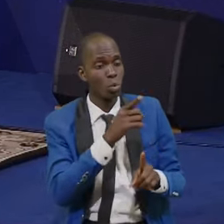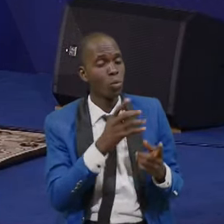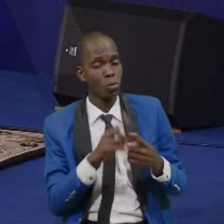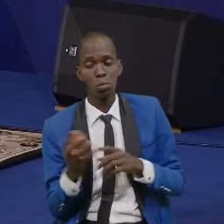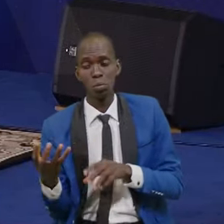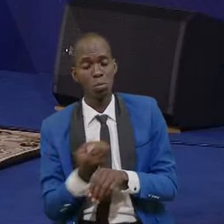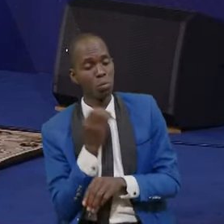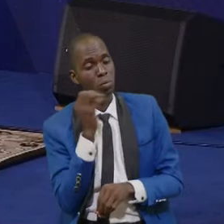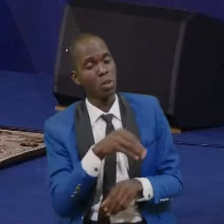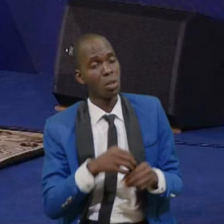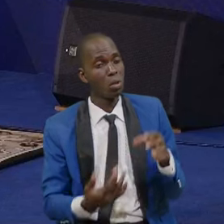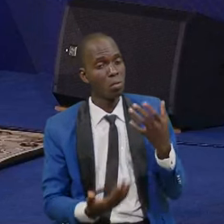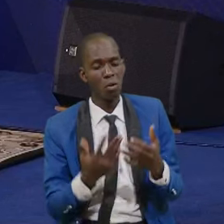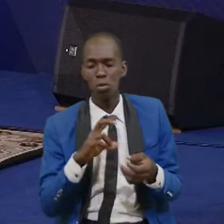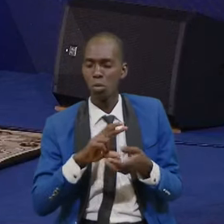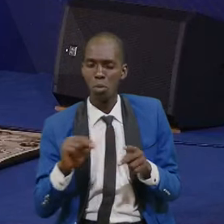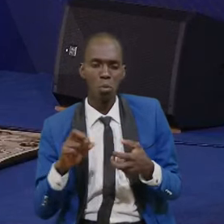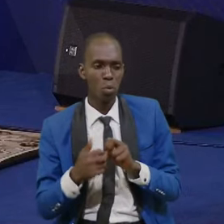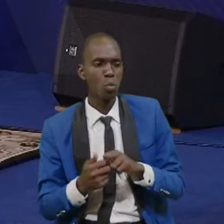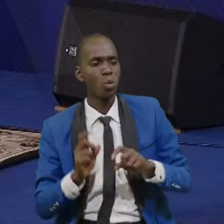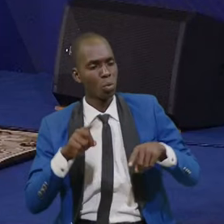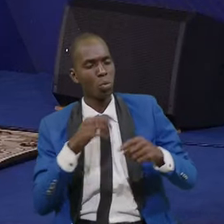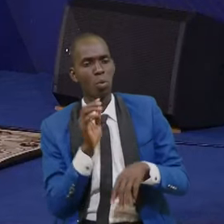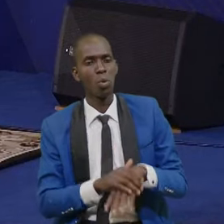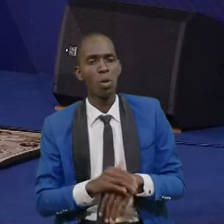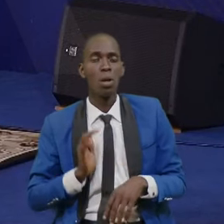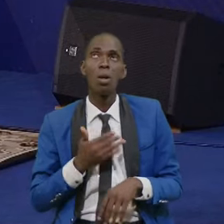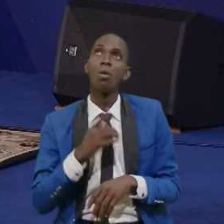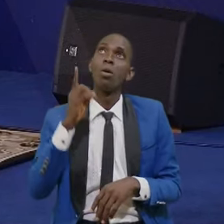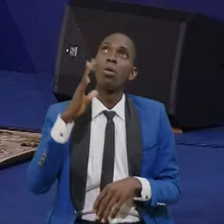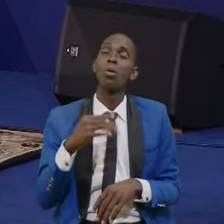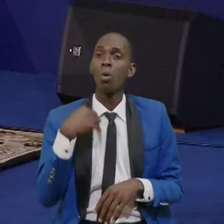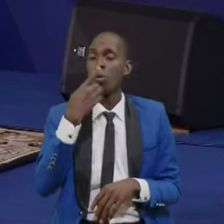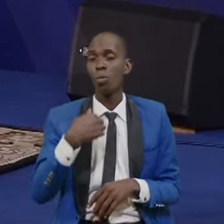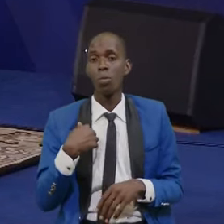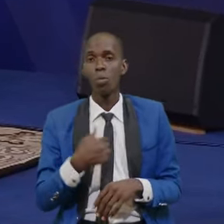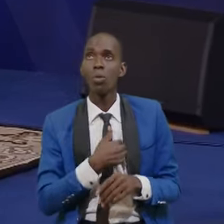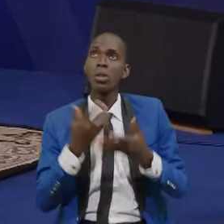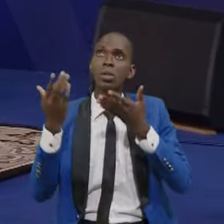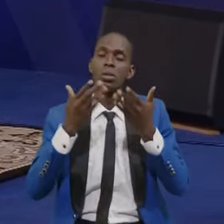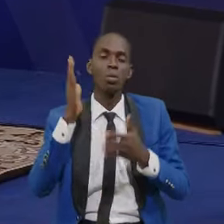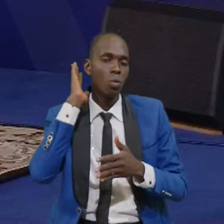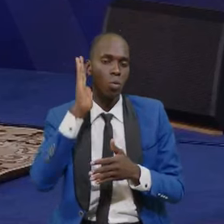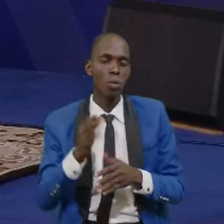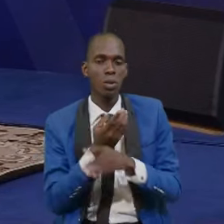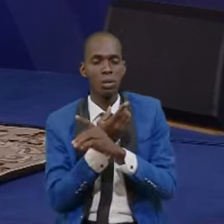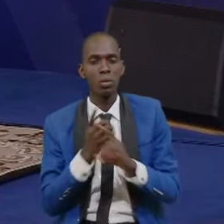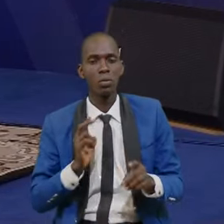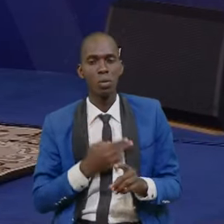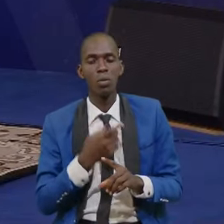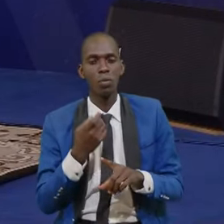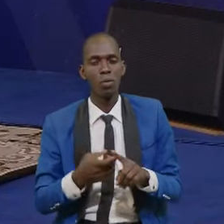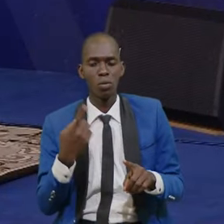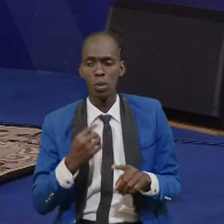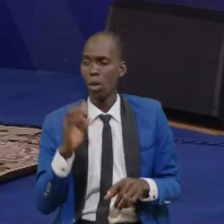do. Our God, whom we serve, will deliver us from the furnace of fire.